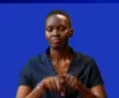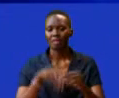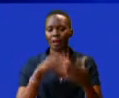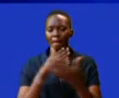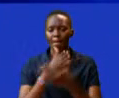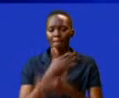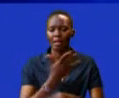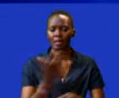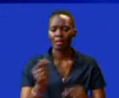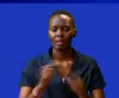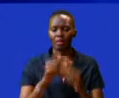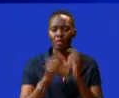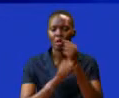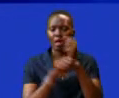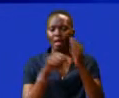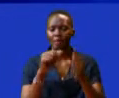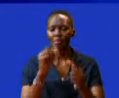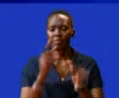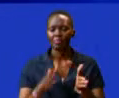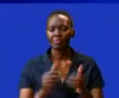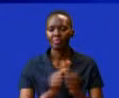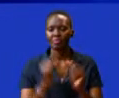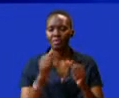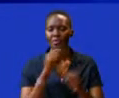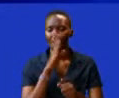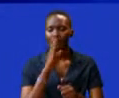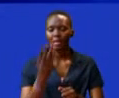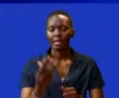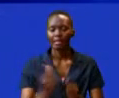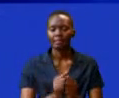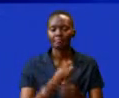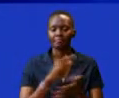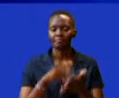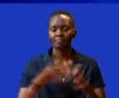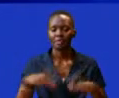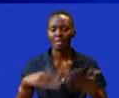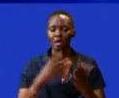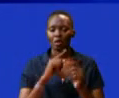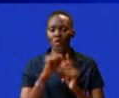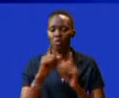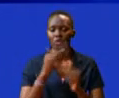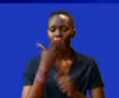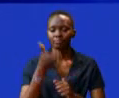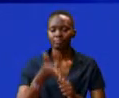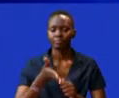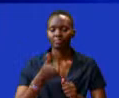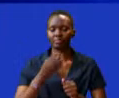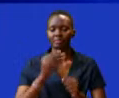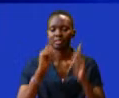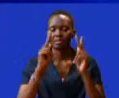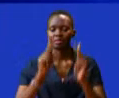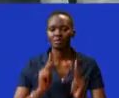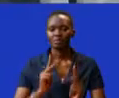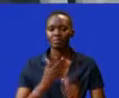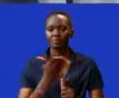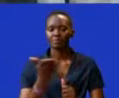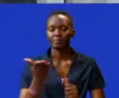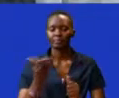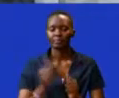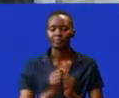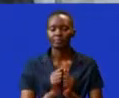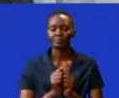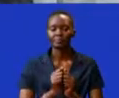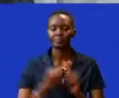nosekadhi konyo oganda de obedo mayot mokalo. Maendi e kaka ngire nyong'o no wuoyo odiochieng' ma kawuono e Kisumu Sport Ground.